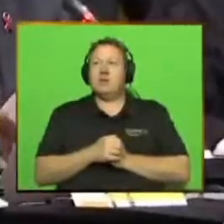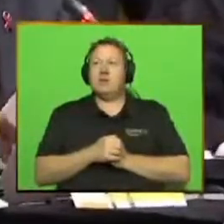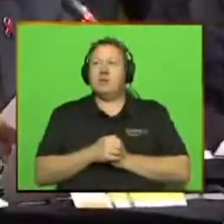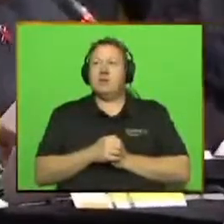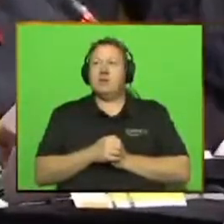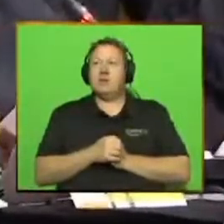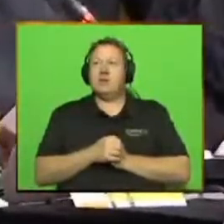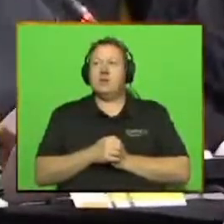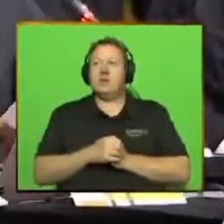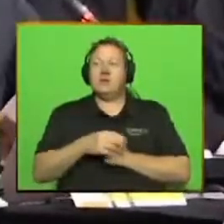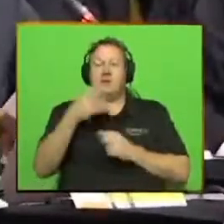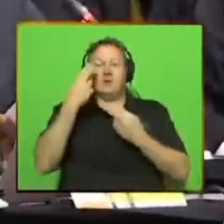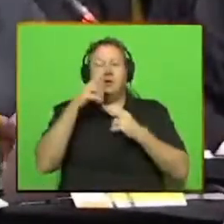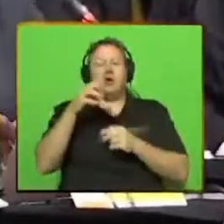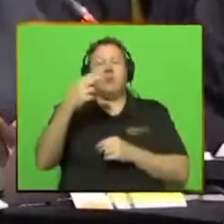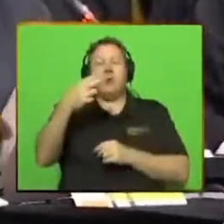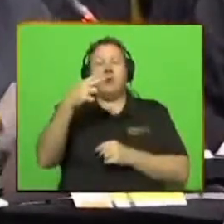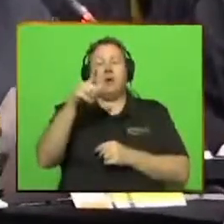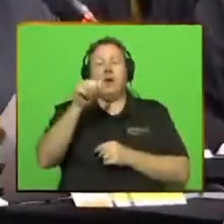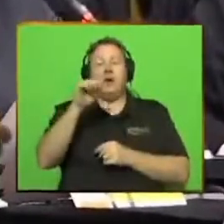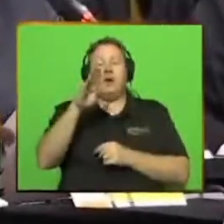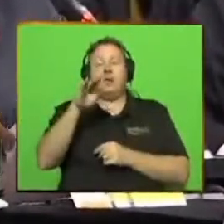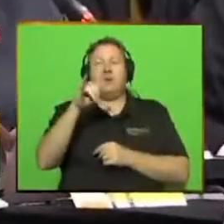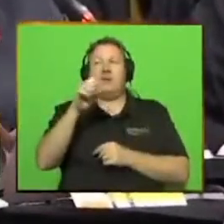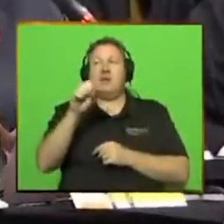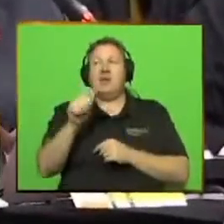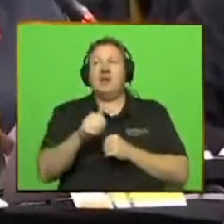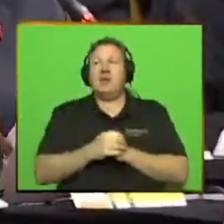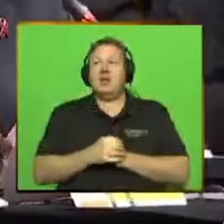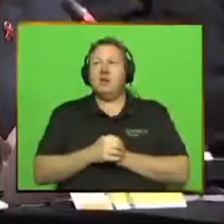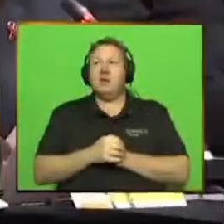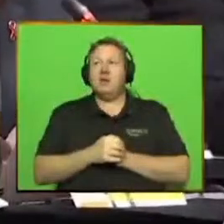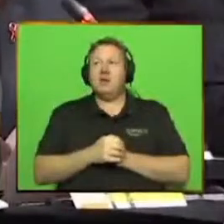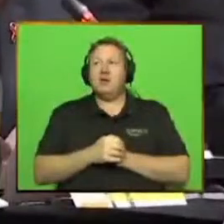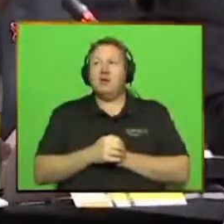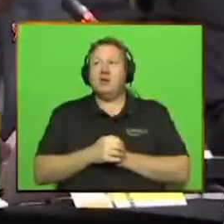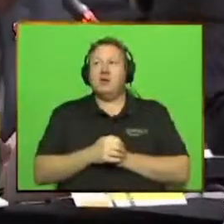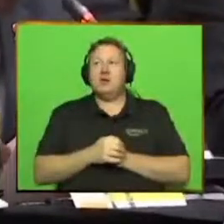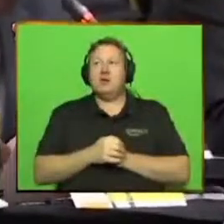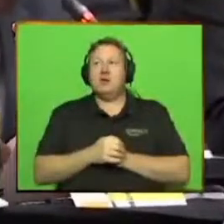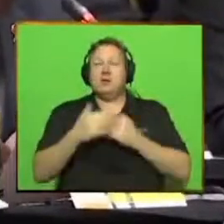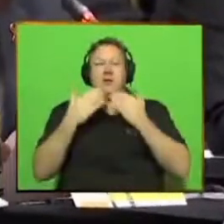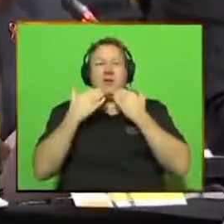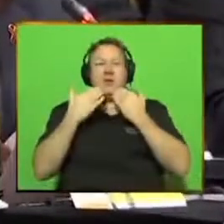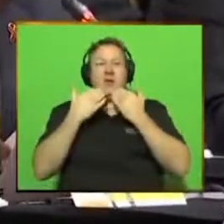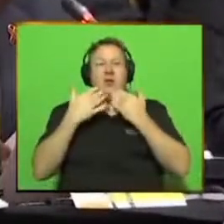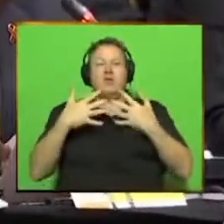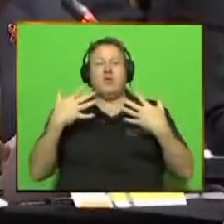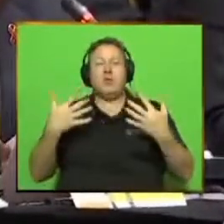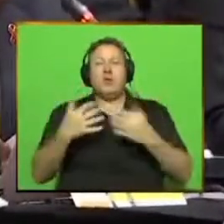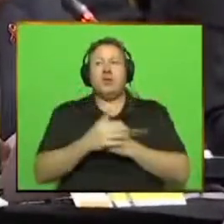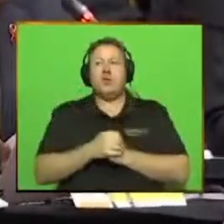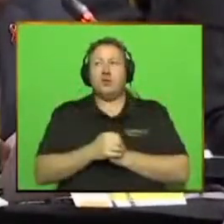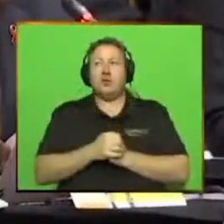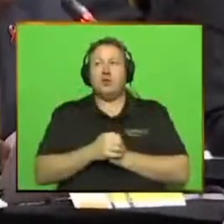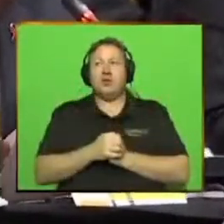It will be Honorable Hlabisa, Chief Justice. Or Honorable Hlabisa? Thank you very much,